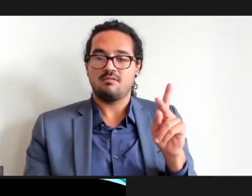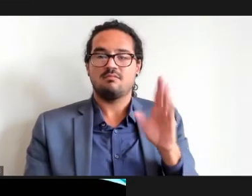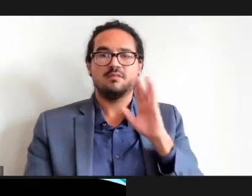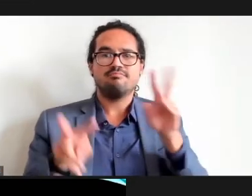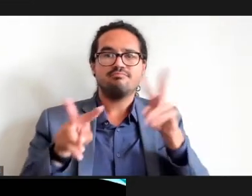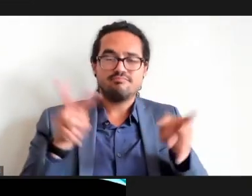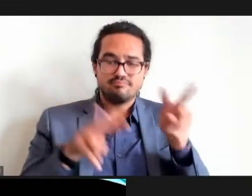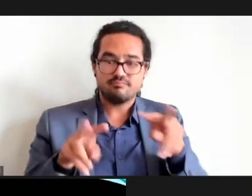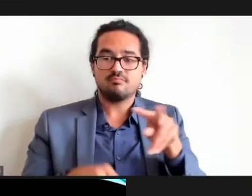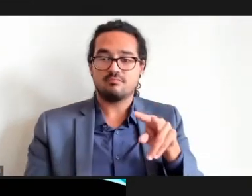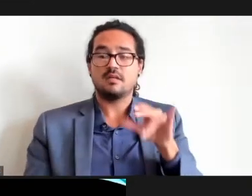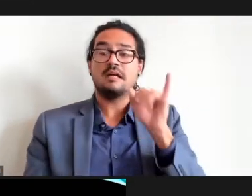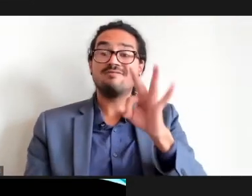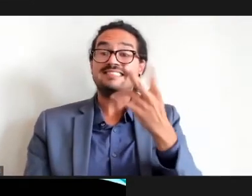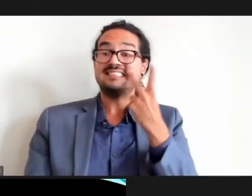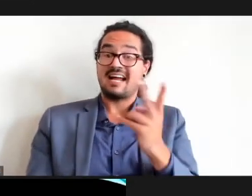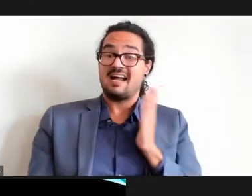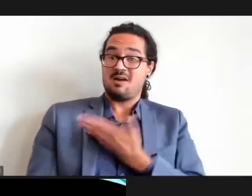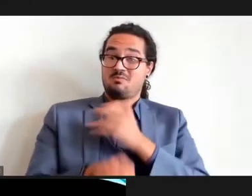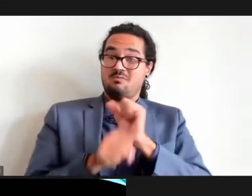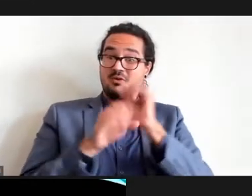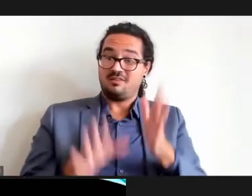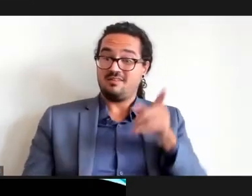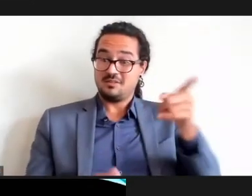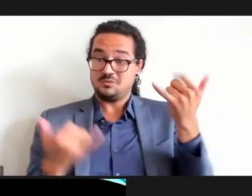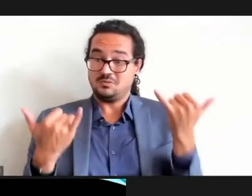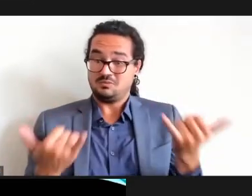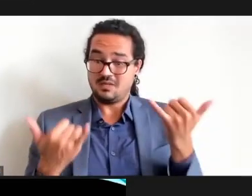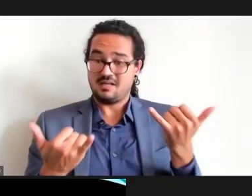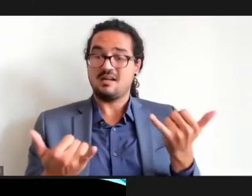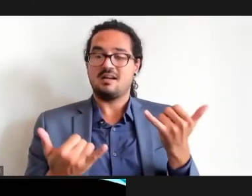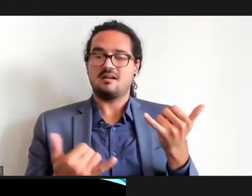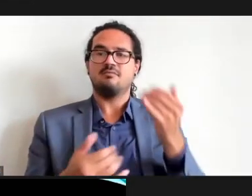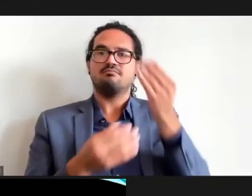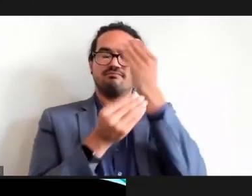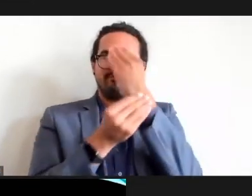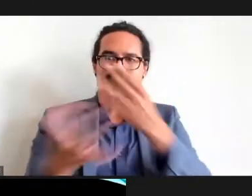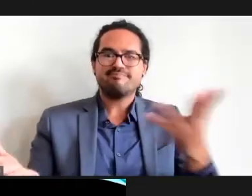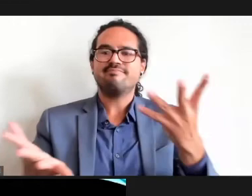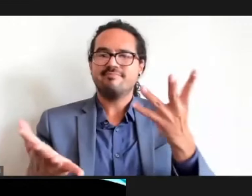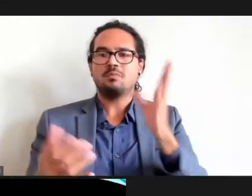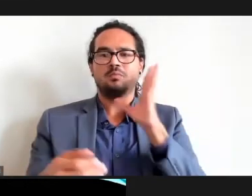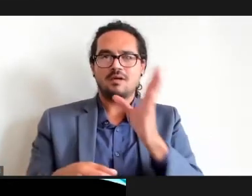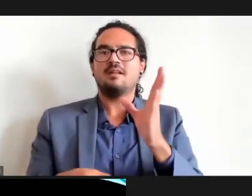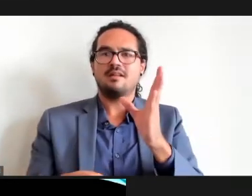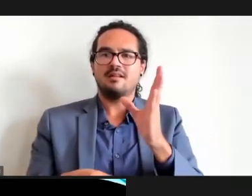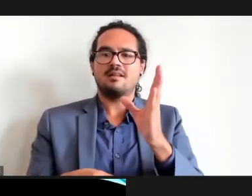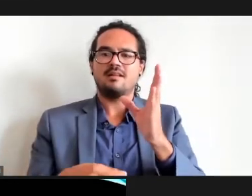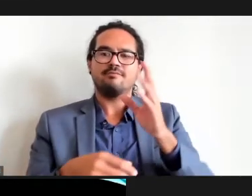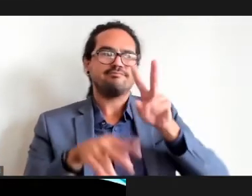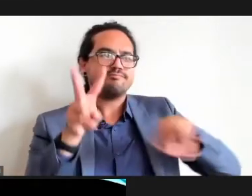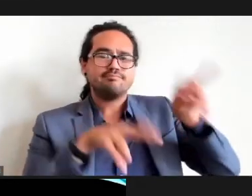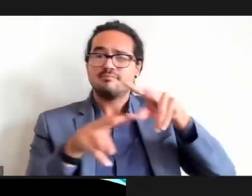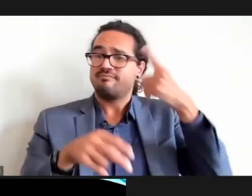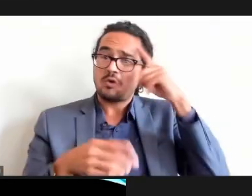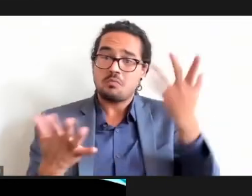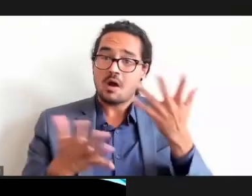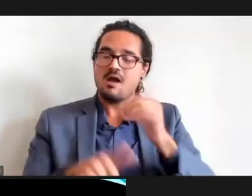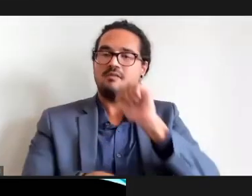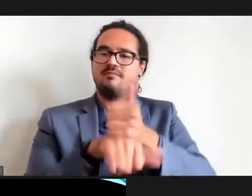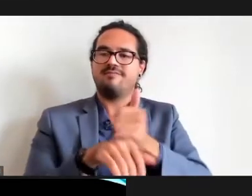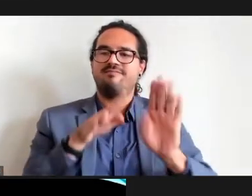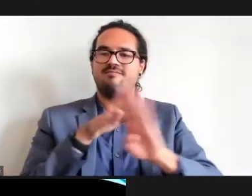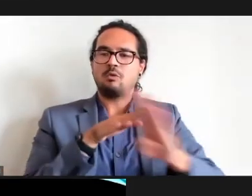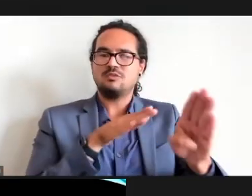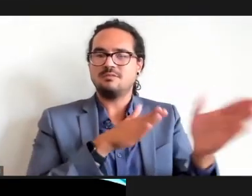and when we need to do evacuations. Also, our team has folks that do what we call long-term planning.